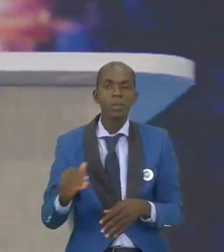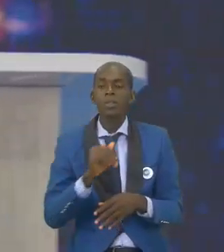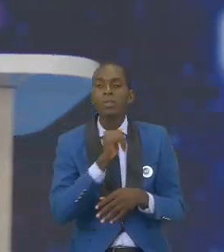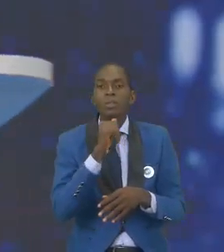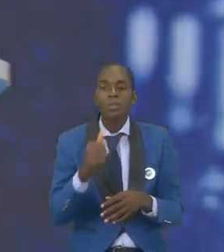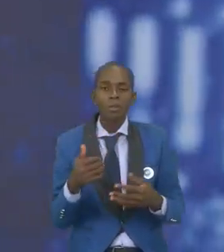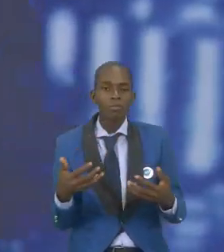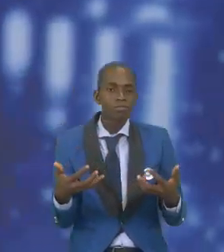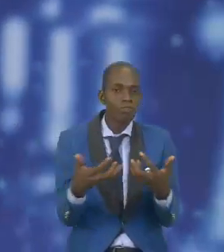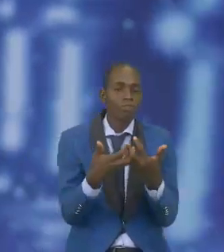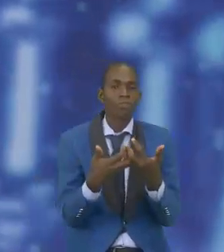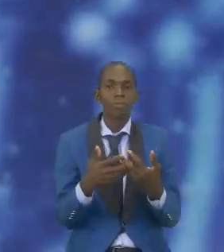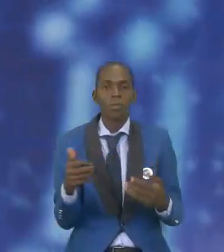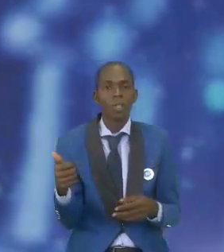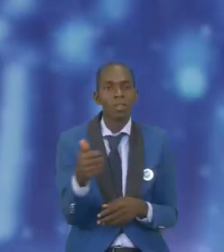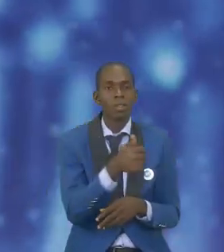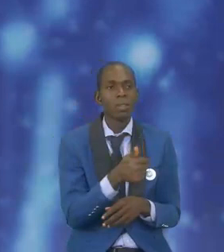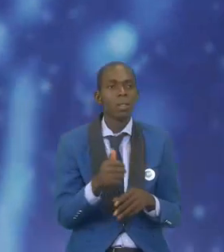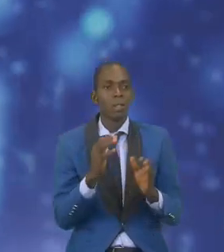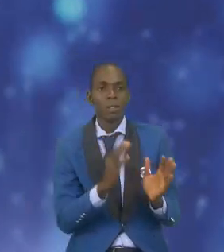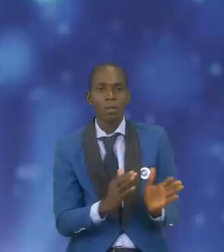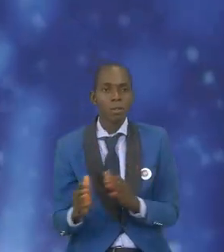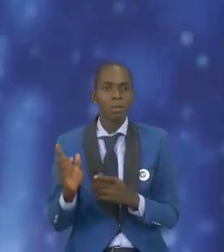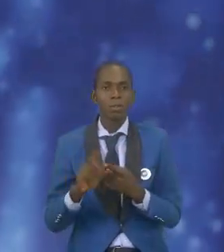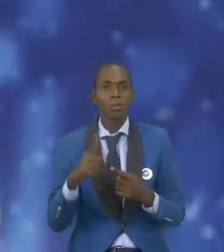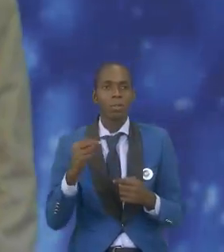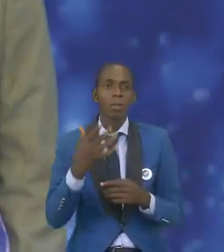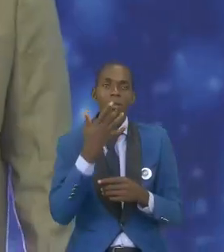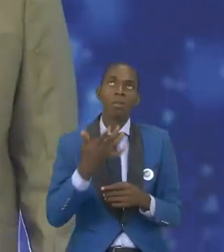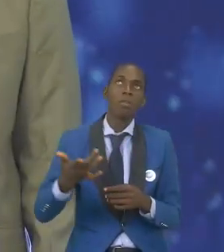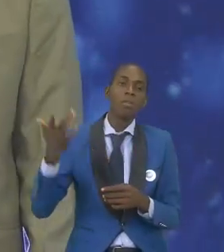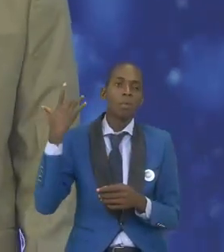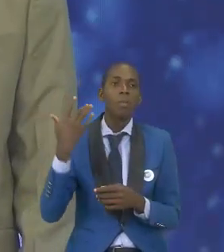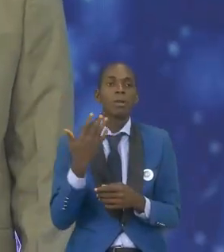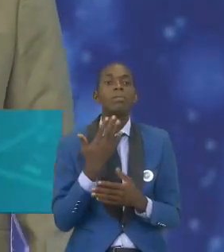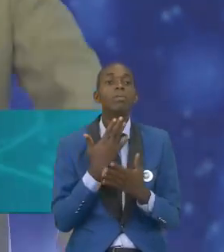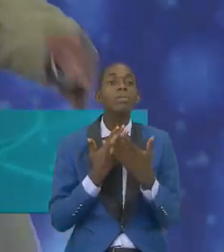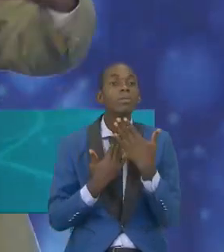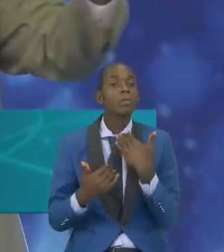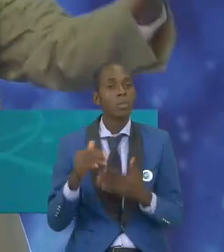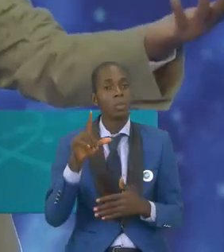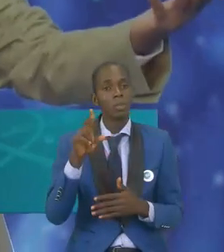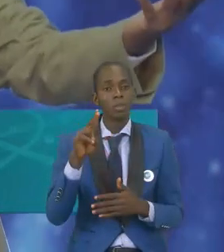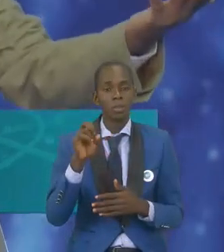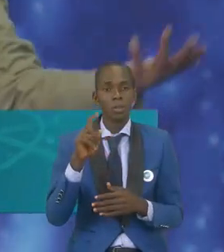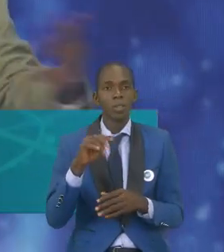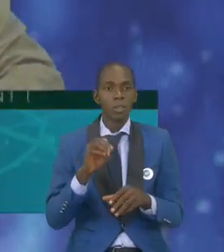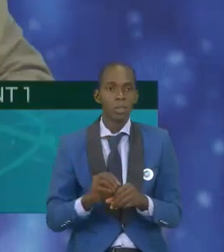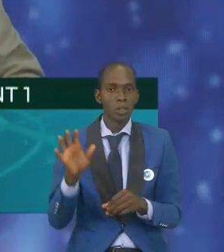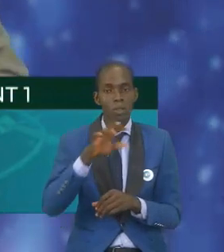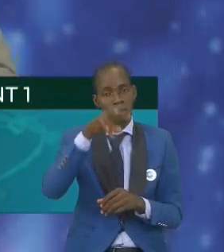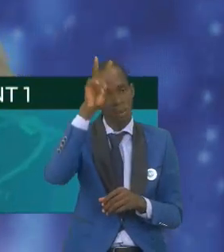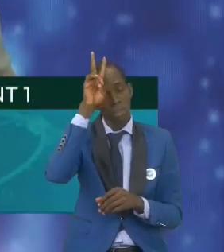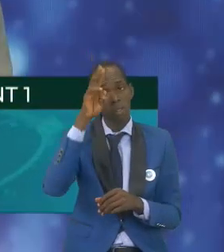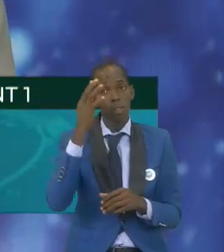fashioning yourselves according to the former lusts in your ignorance. Our lives now